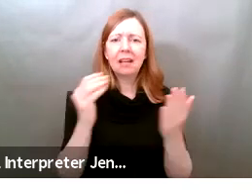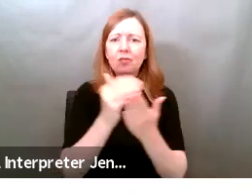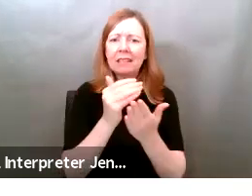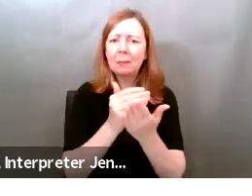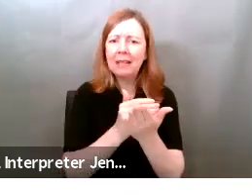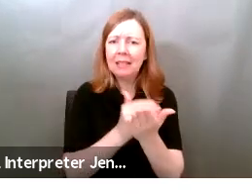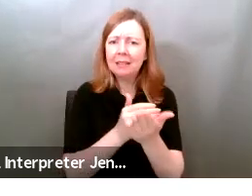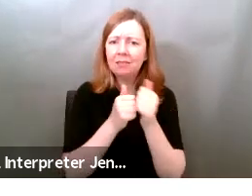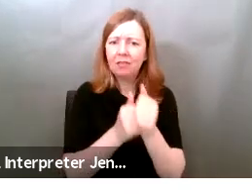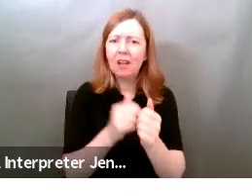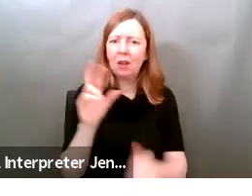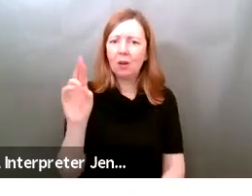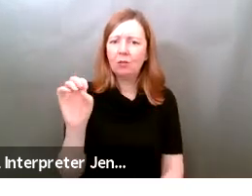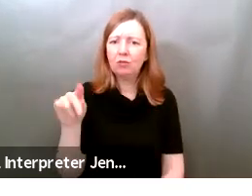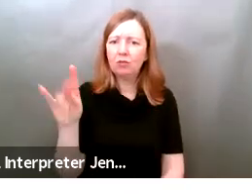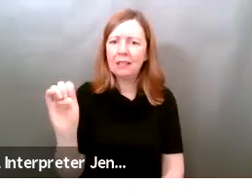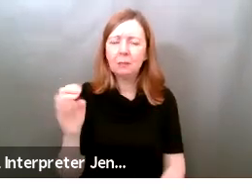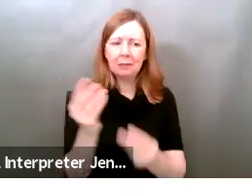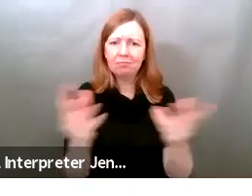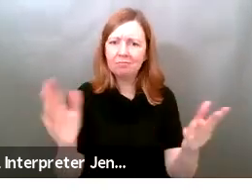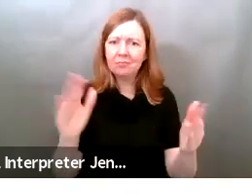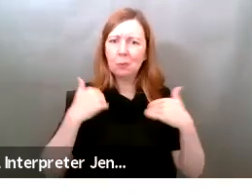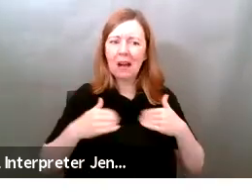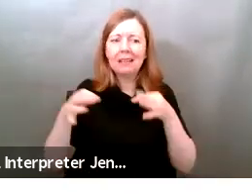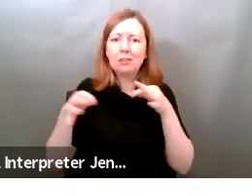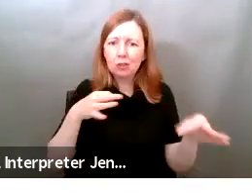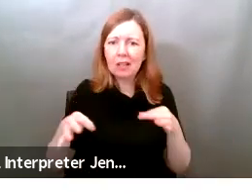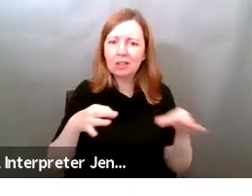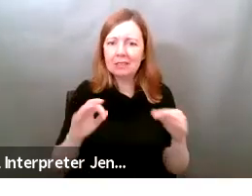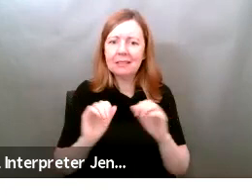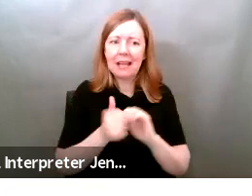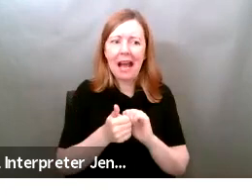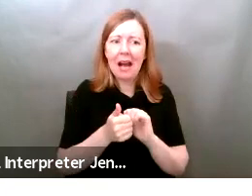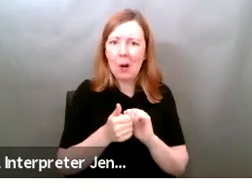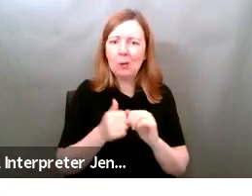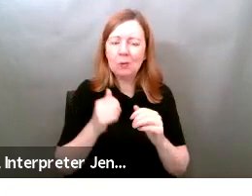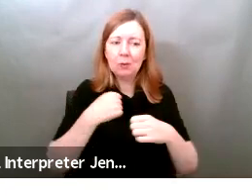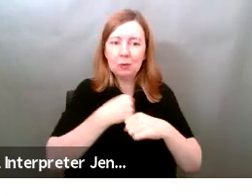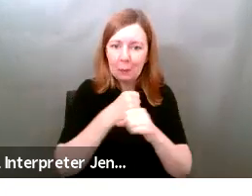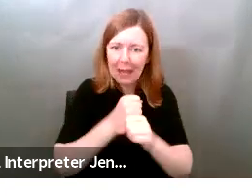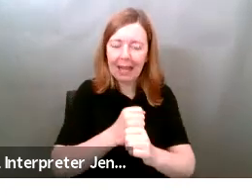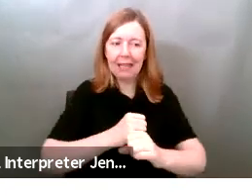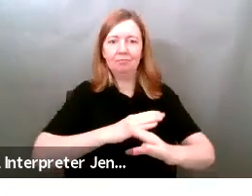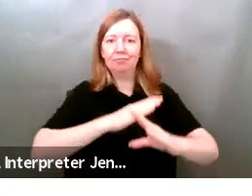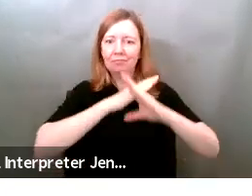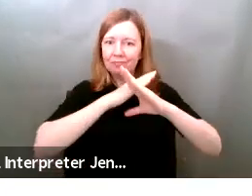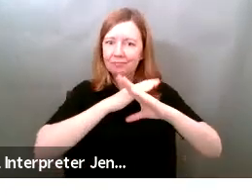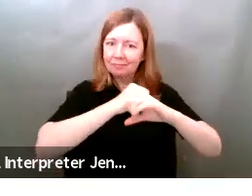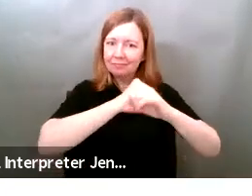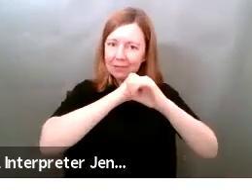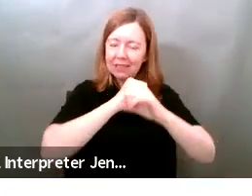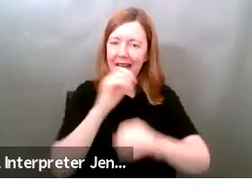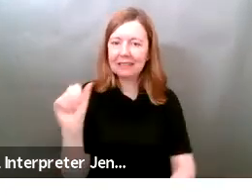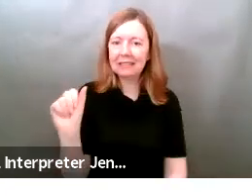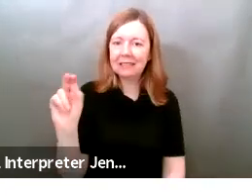it basically is providing your body an instruction, a little recipe on how to make protective antibodies, those